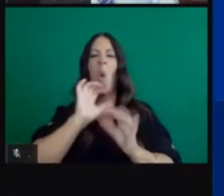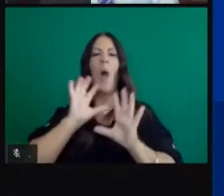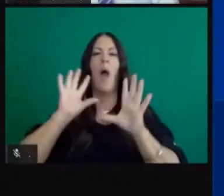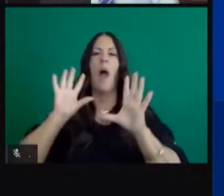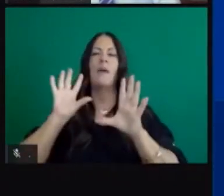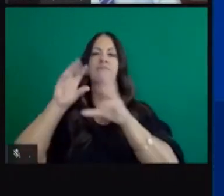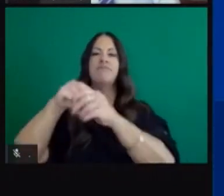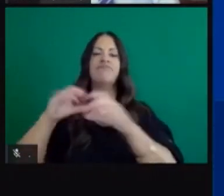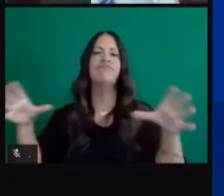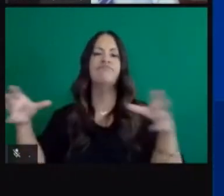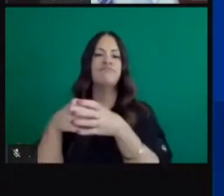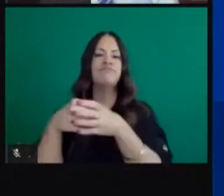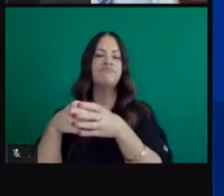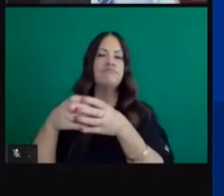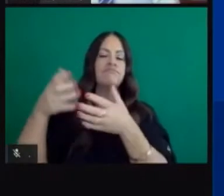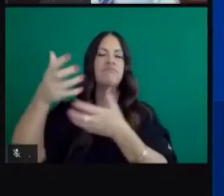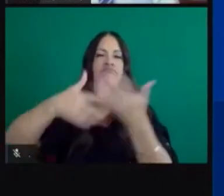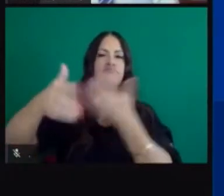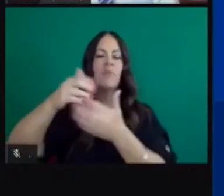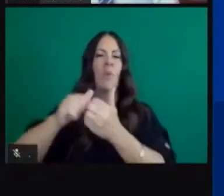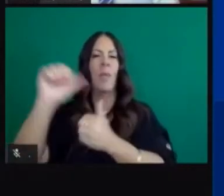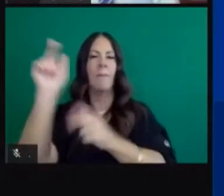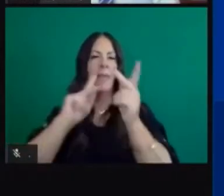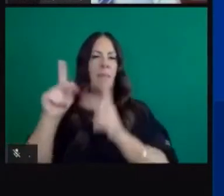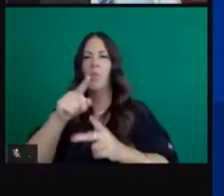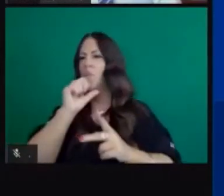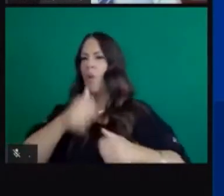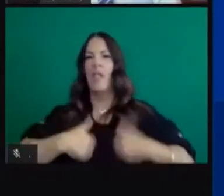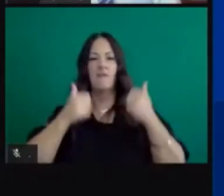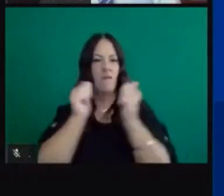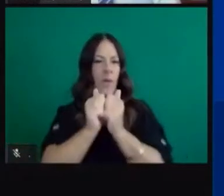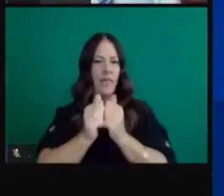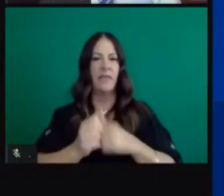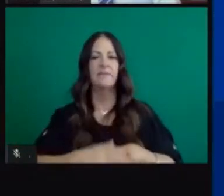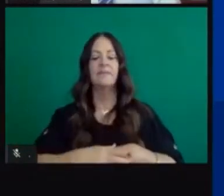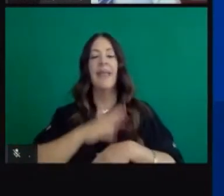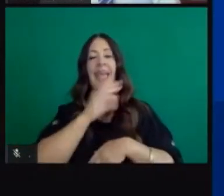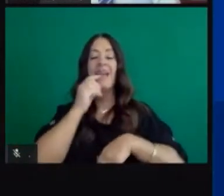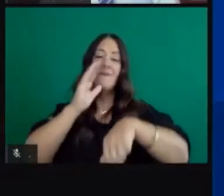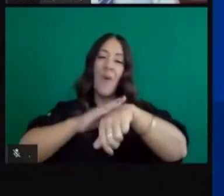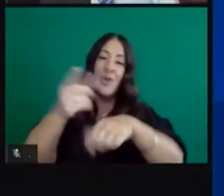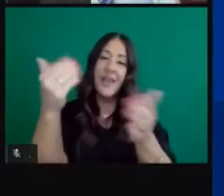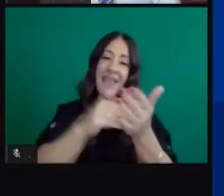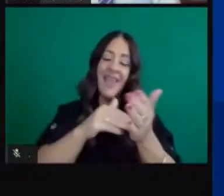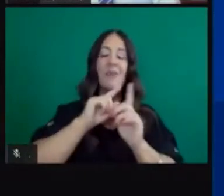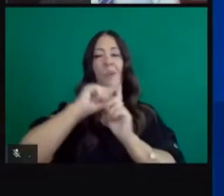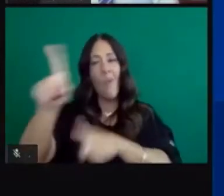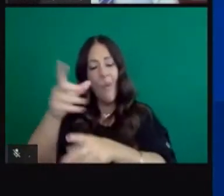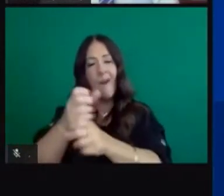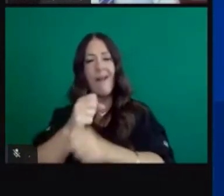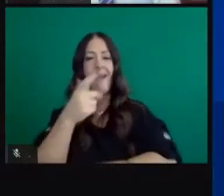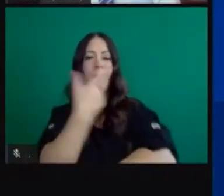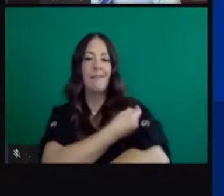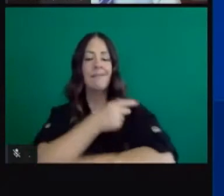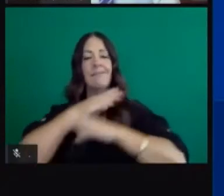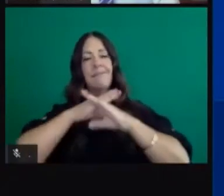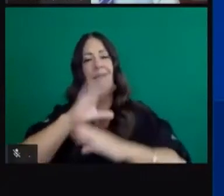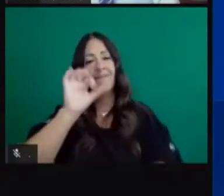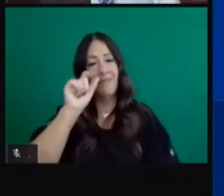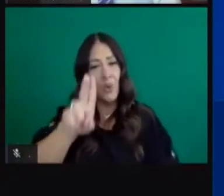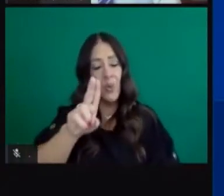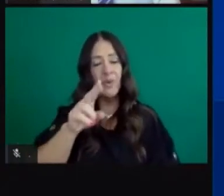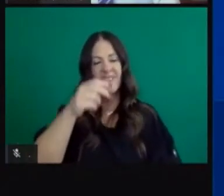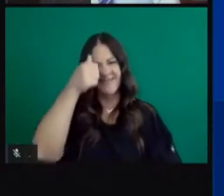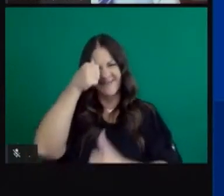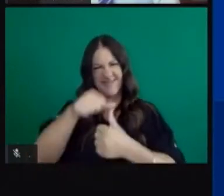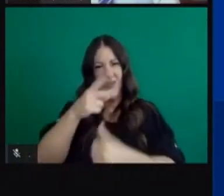did yesterday. Many of us, I did it the week before, really getting that flu shot, protecting ourselves and our